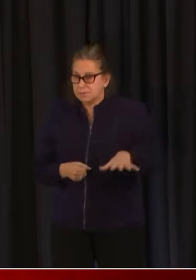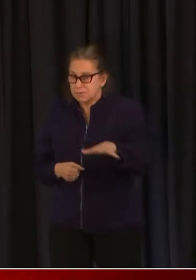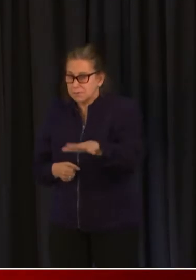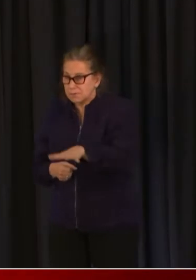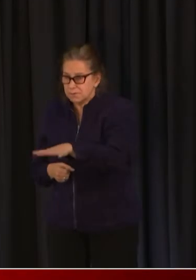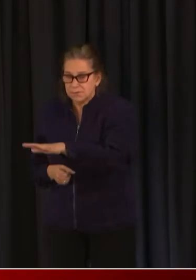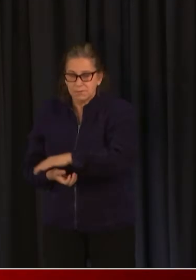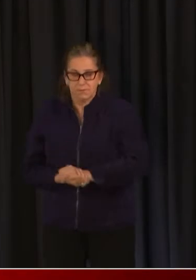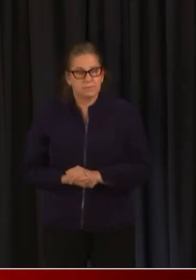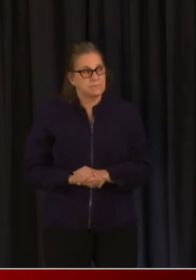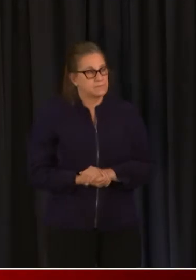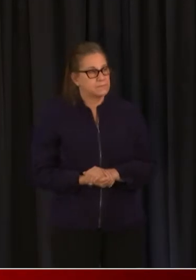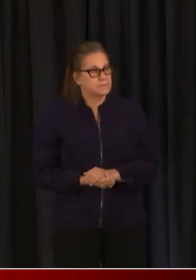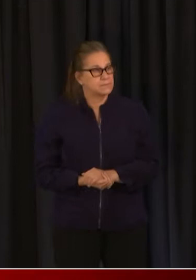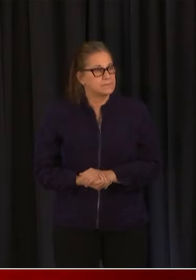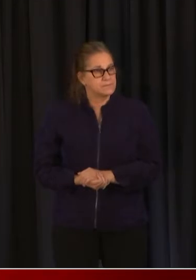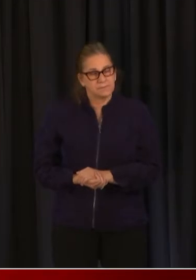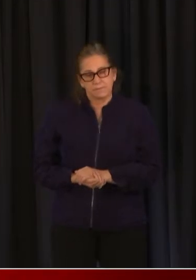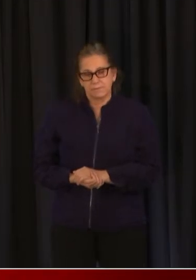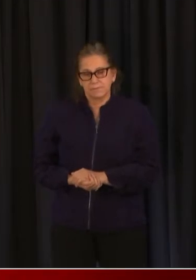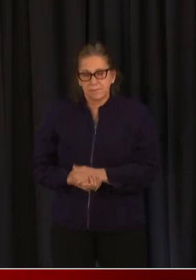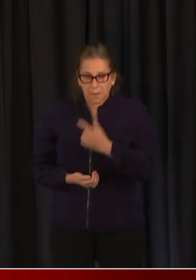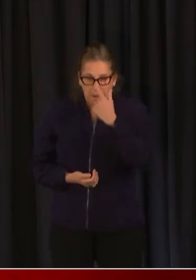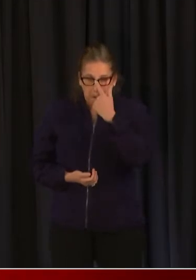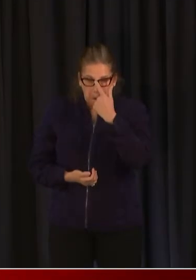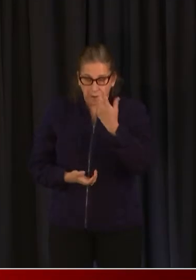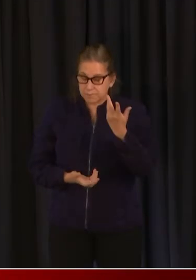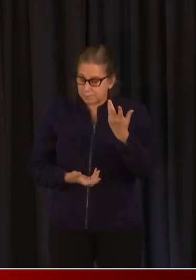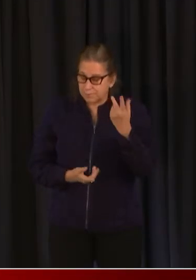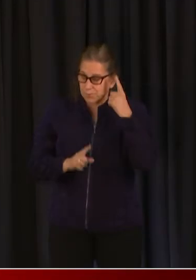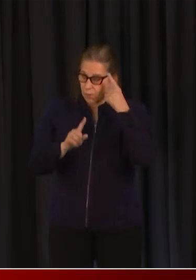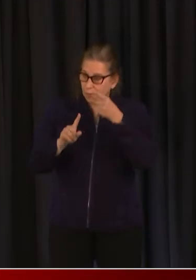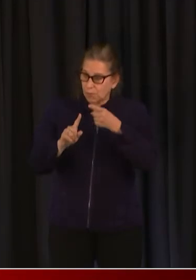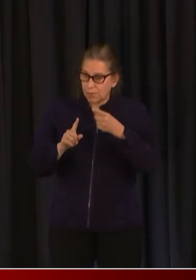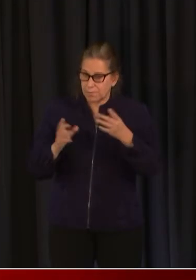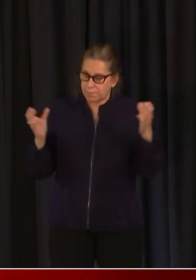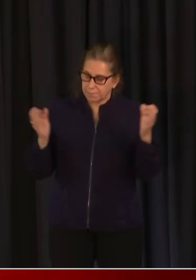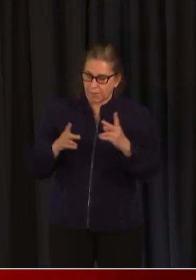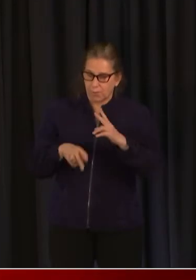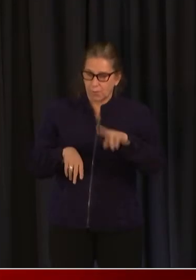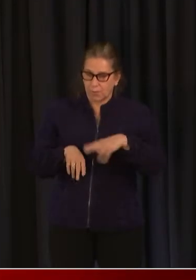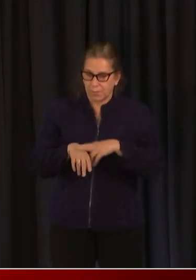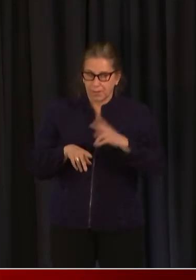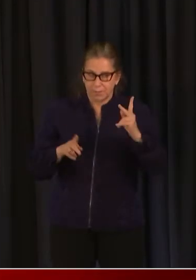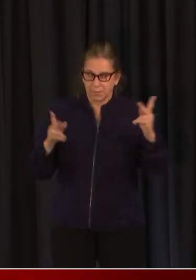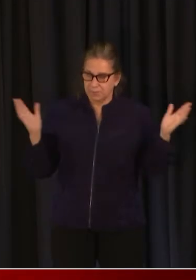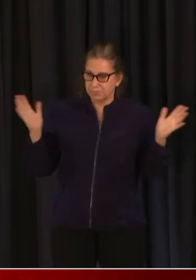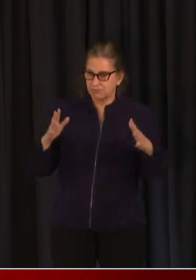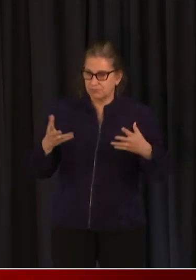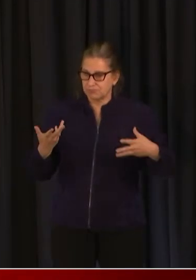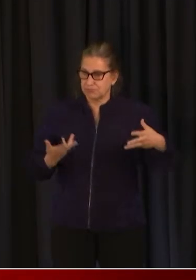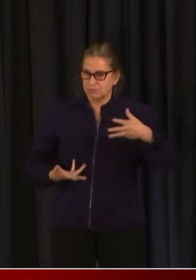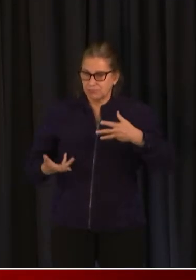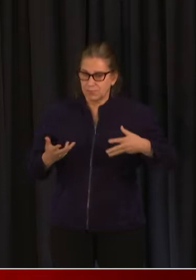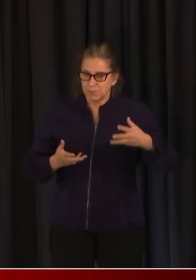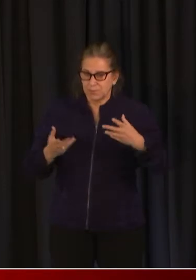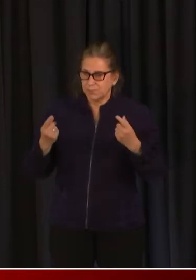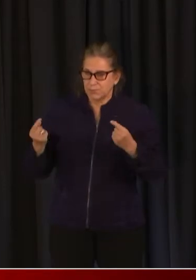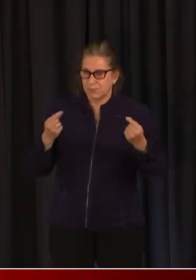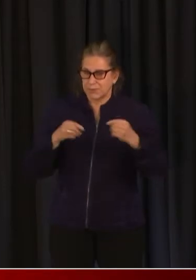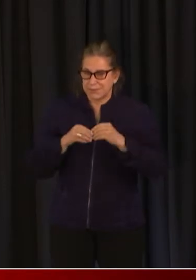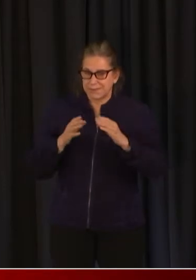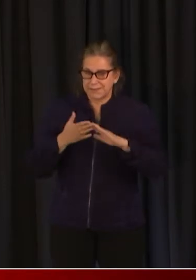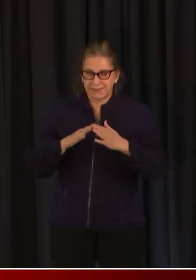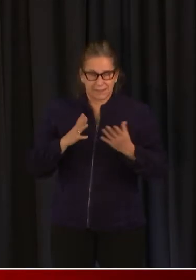hours on Saturday to help the city get back to normal. And we can get back to normal when everybody takes advantage of